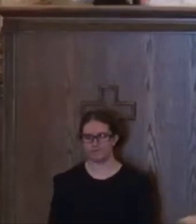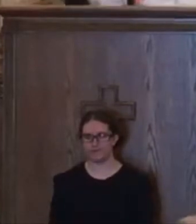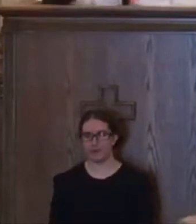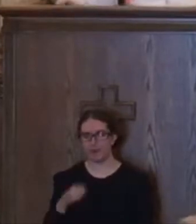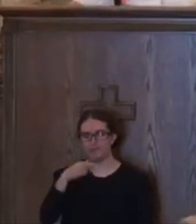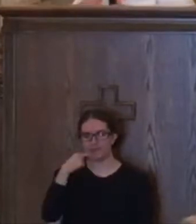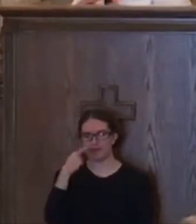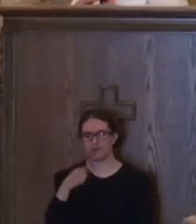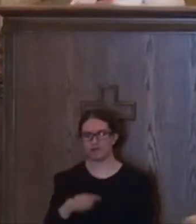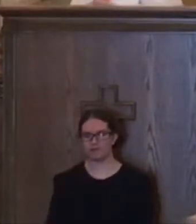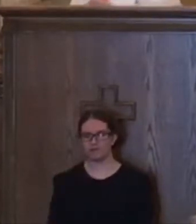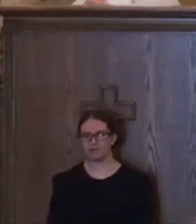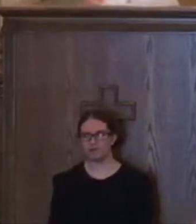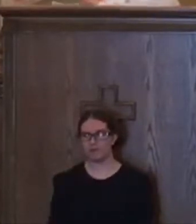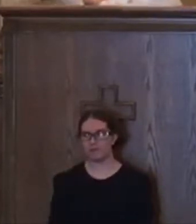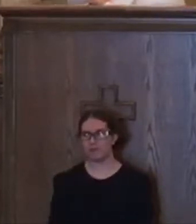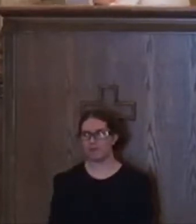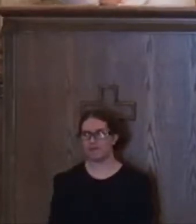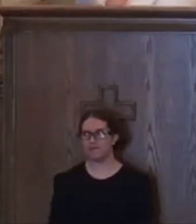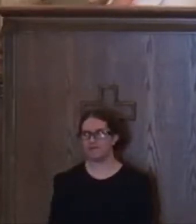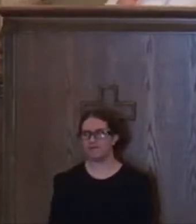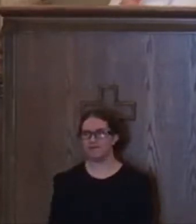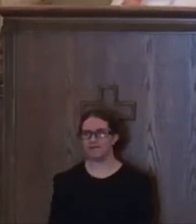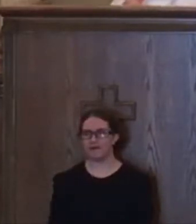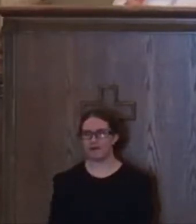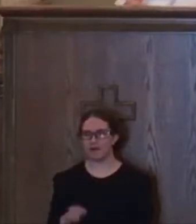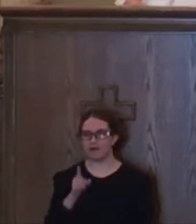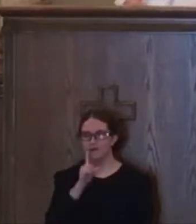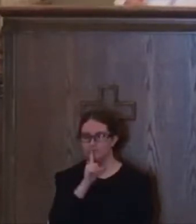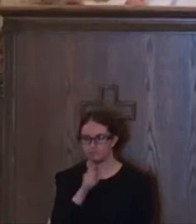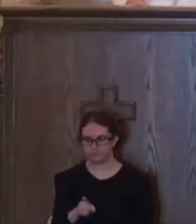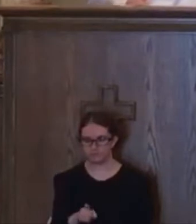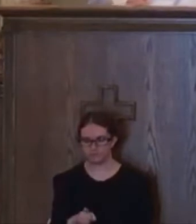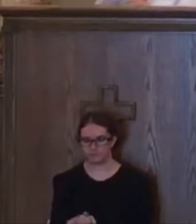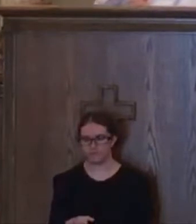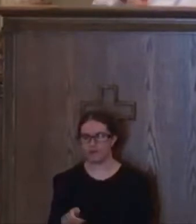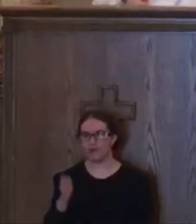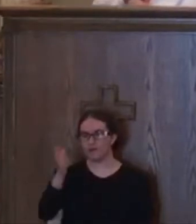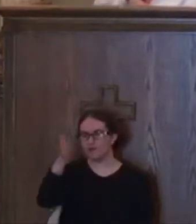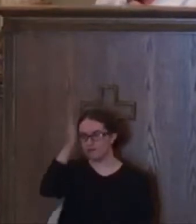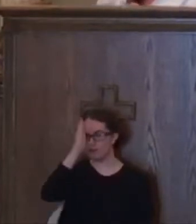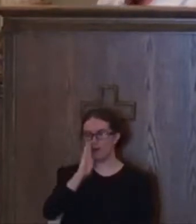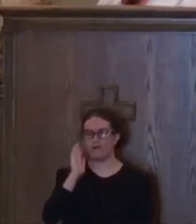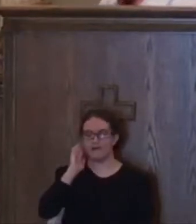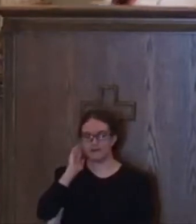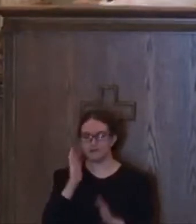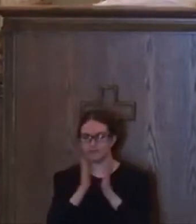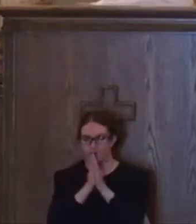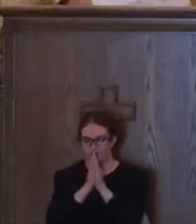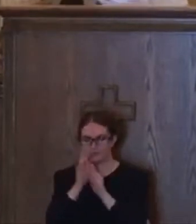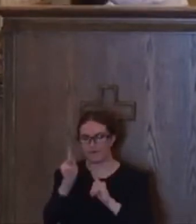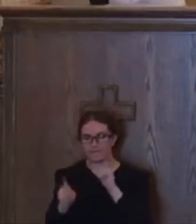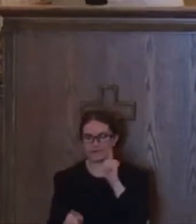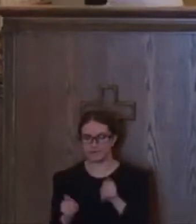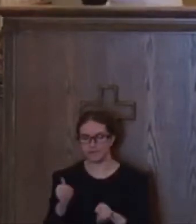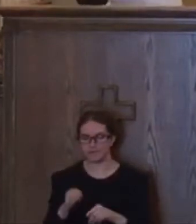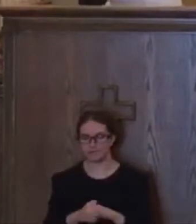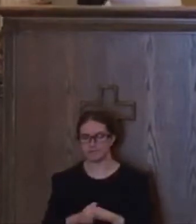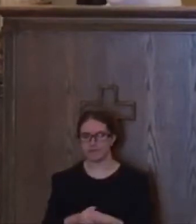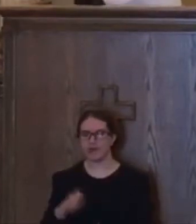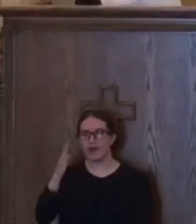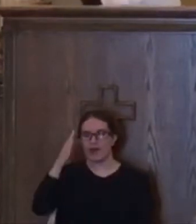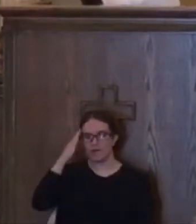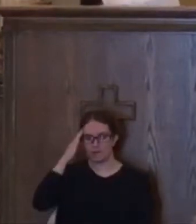And I'm telling you, I know for a fact that God hears the prayers of his people. And I know